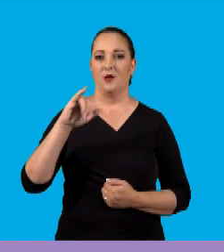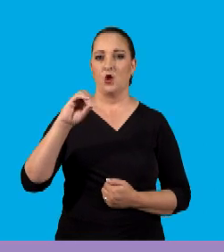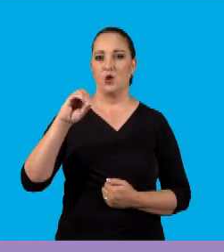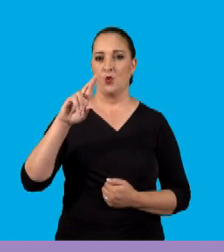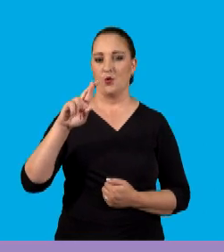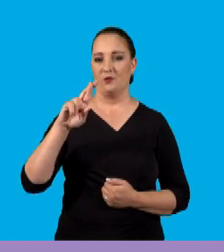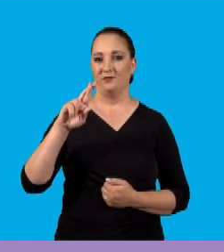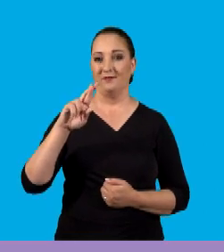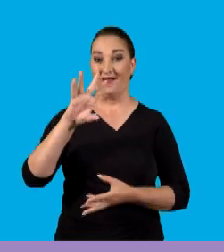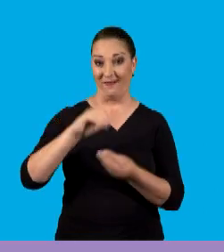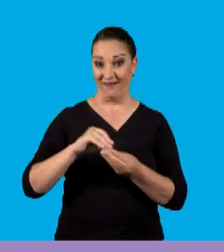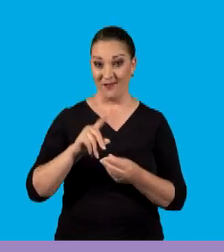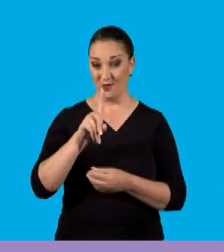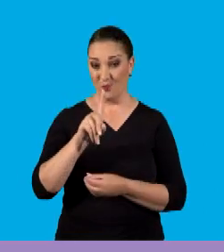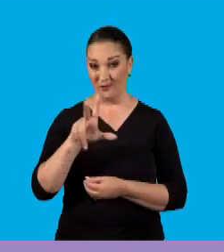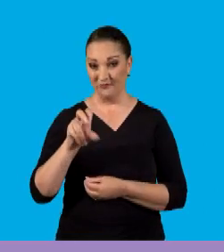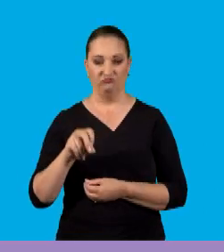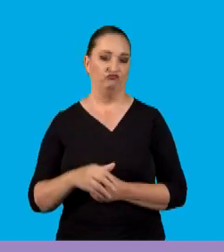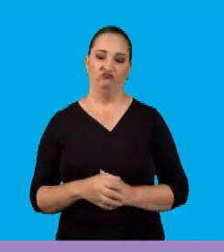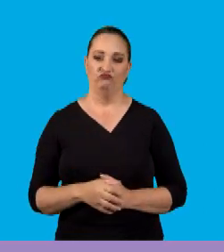to 180 degrees.